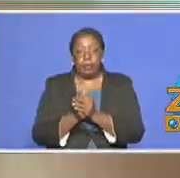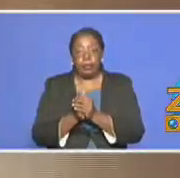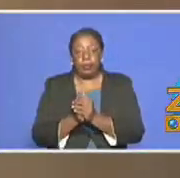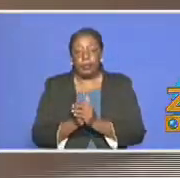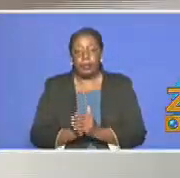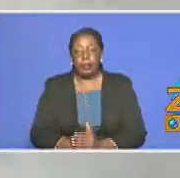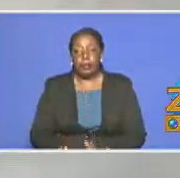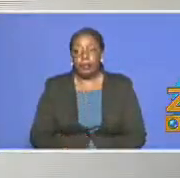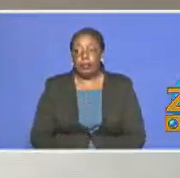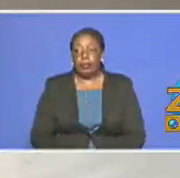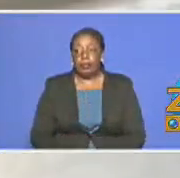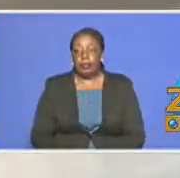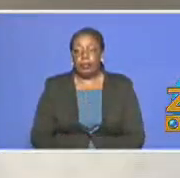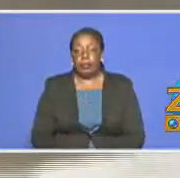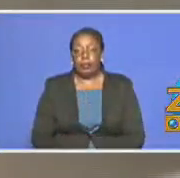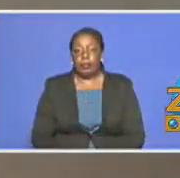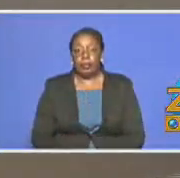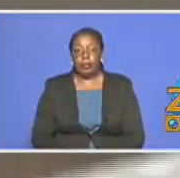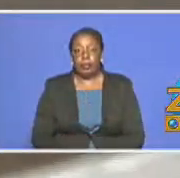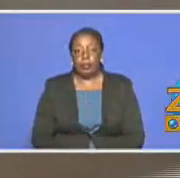We'll fry down my herbs.